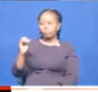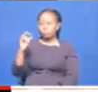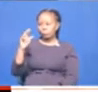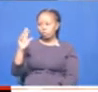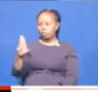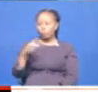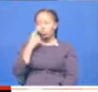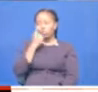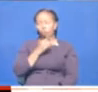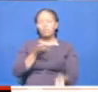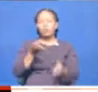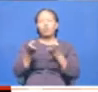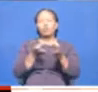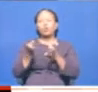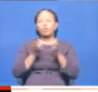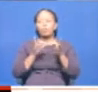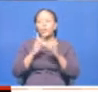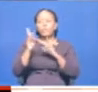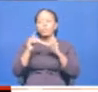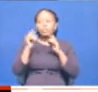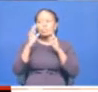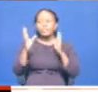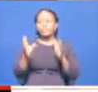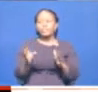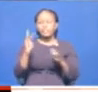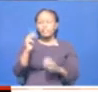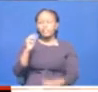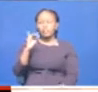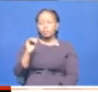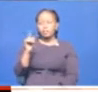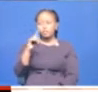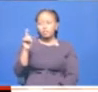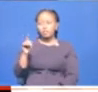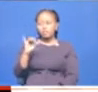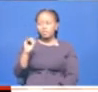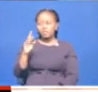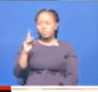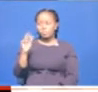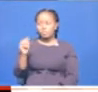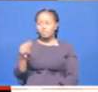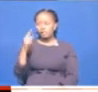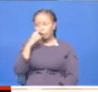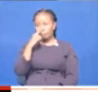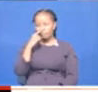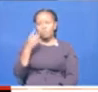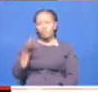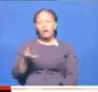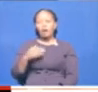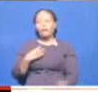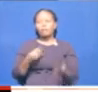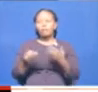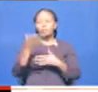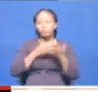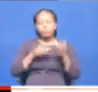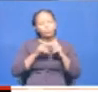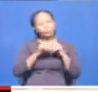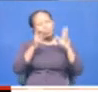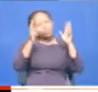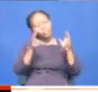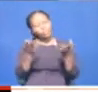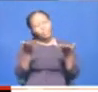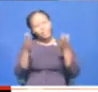director at Mivida Homes. And she's here to have a conversation with us in the topic of housing and